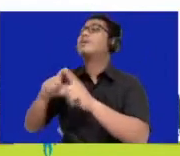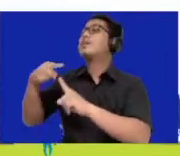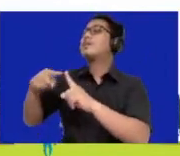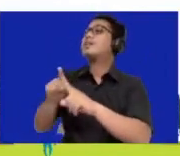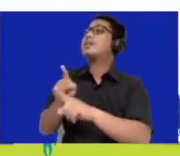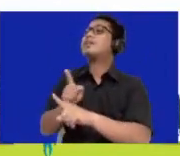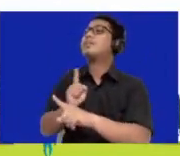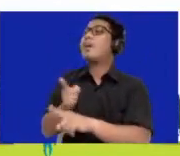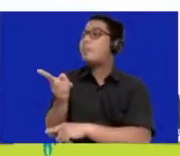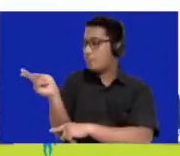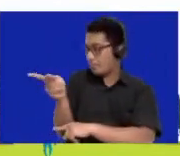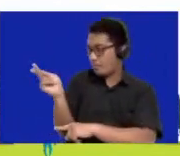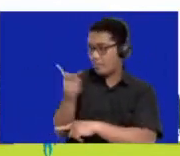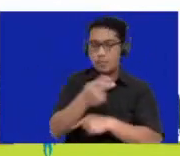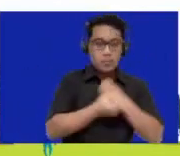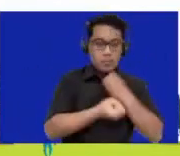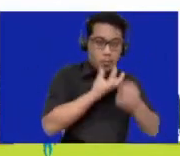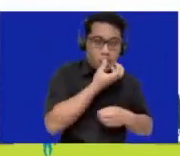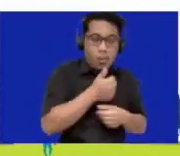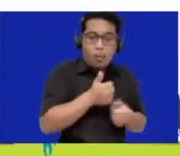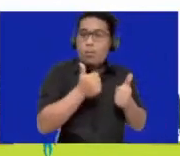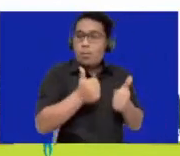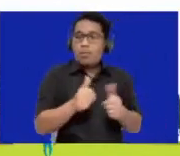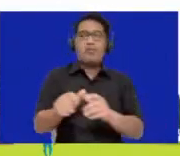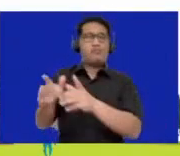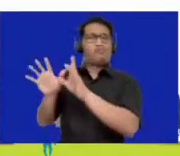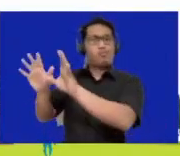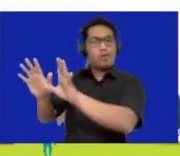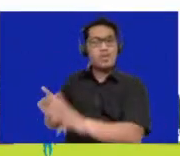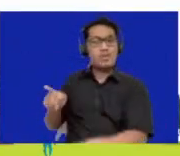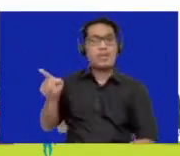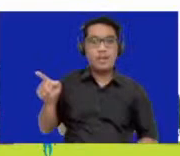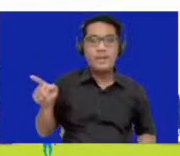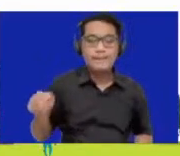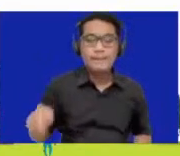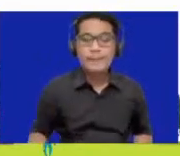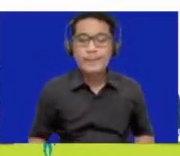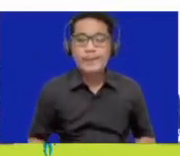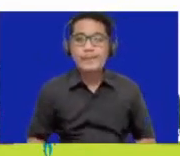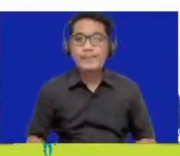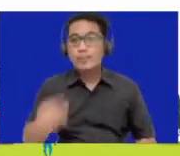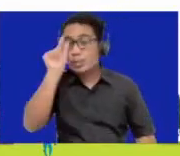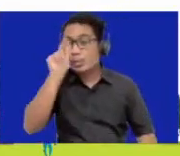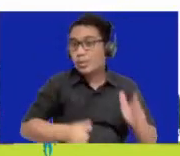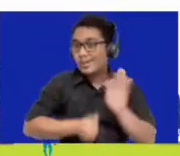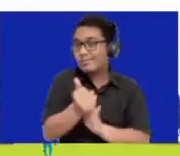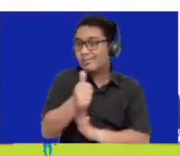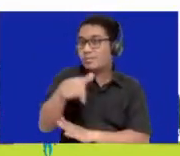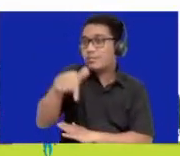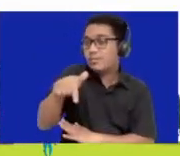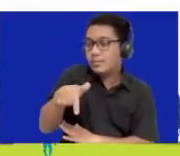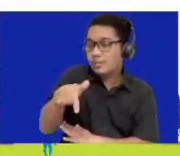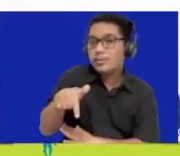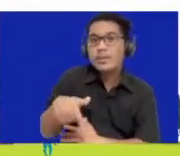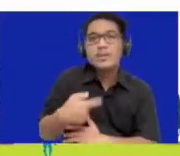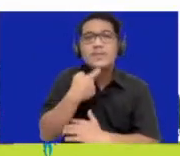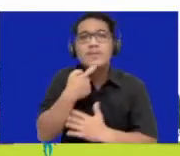disaster preparedness and going forward for further development. Thank you,